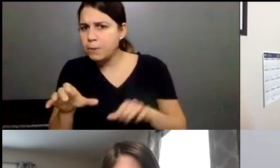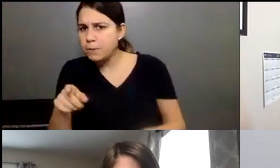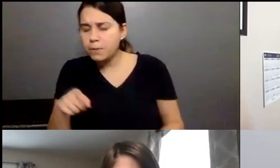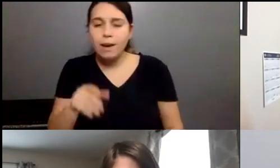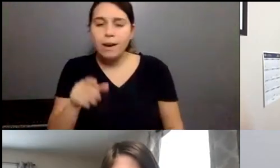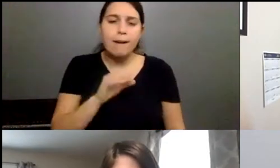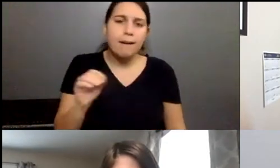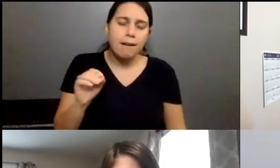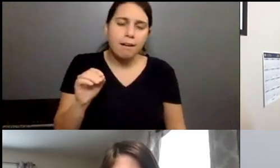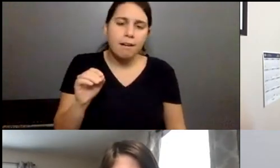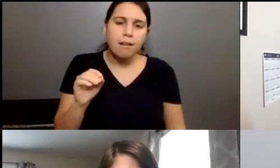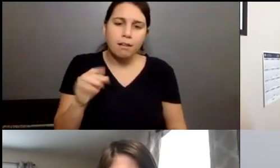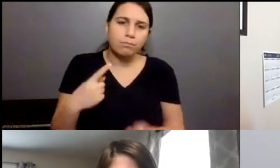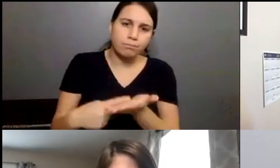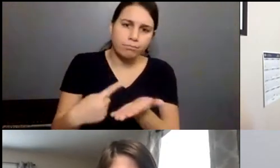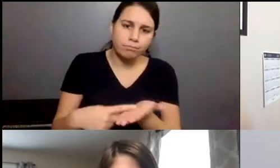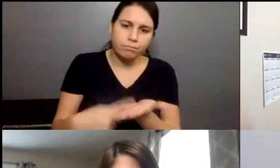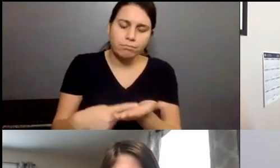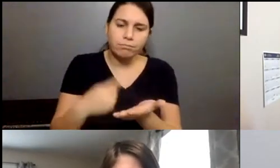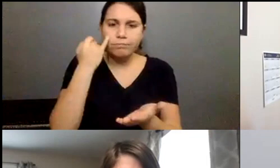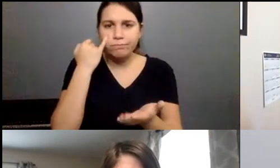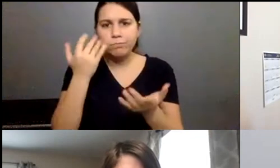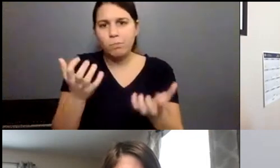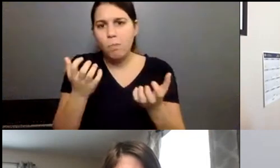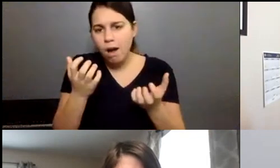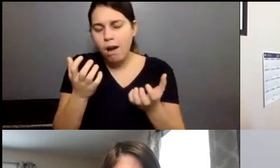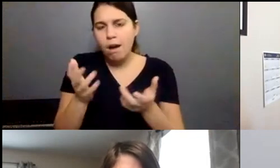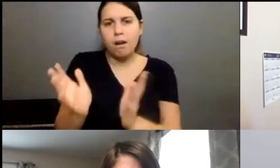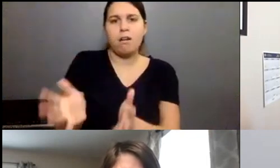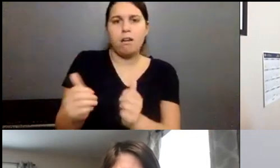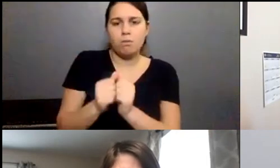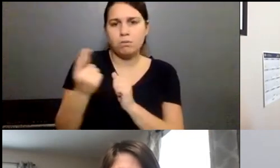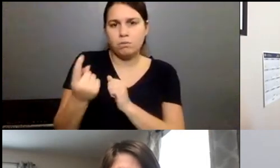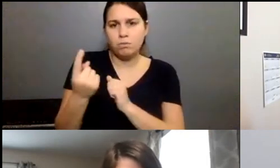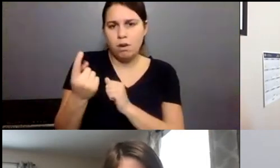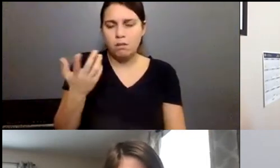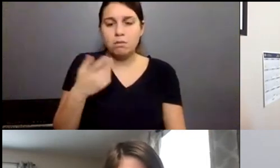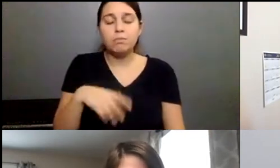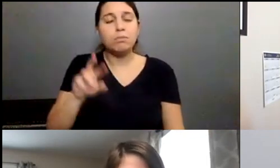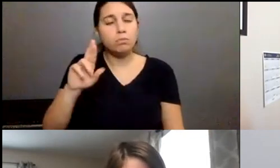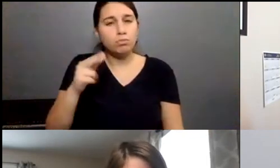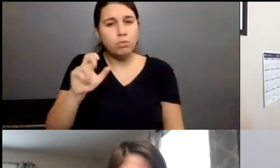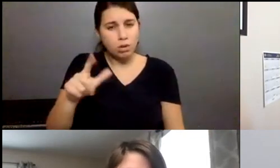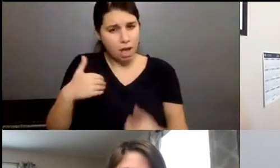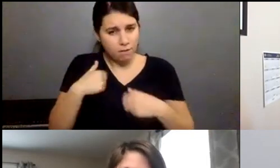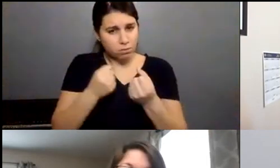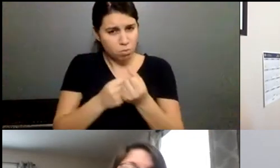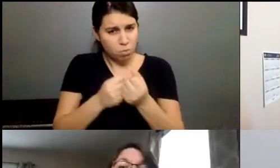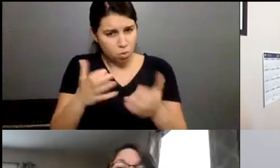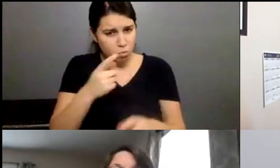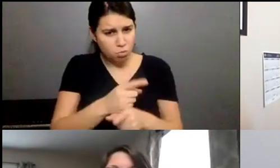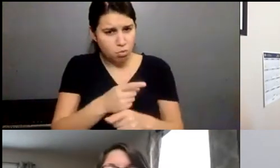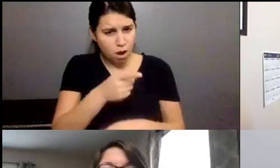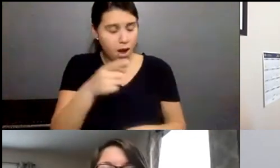would discuss, whether they wanted to talk with somebody about it. And then Rachel, there's a support group, right?